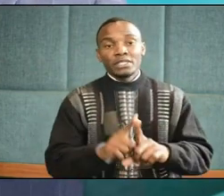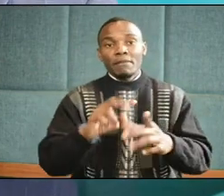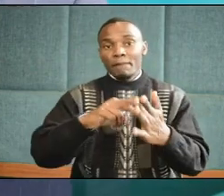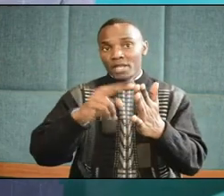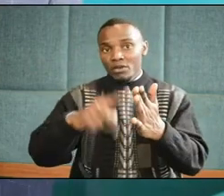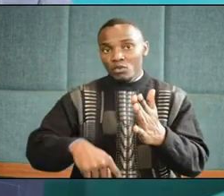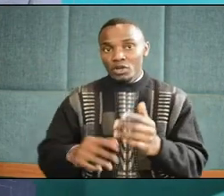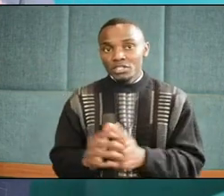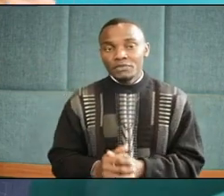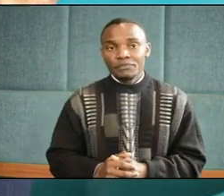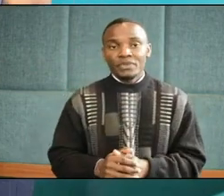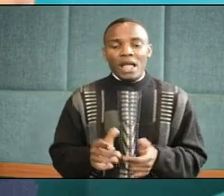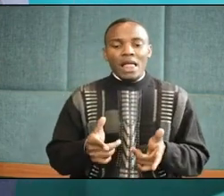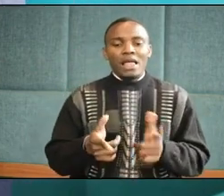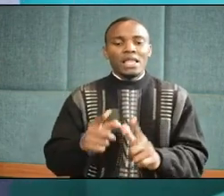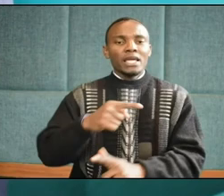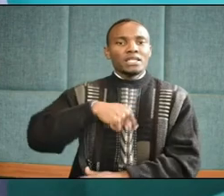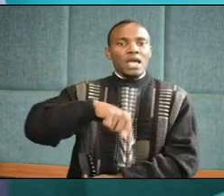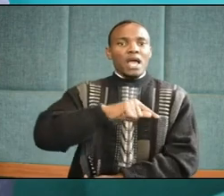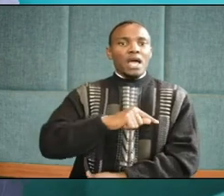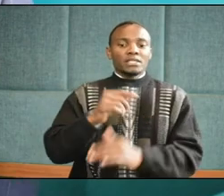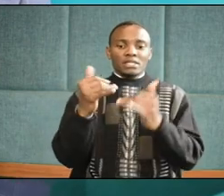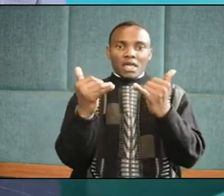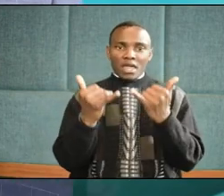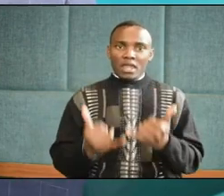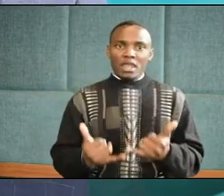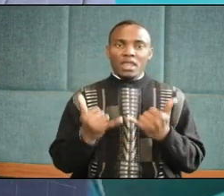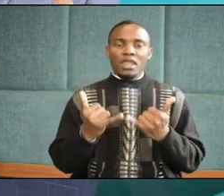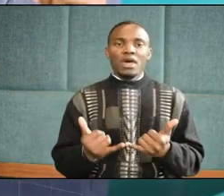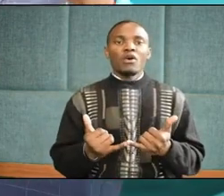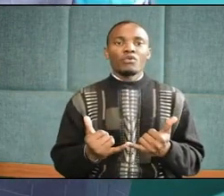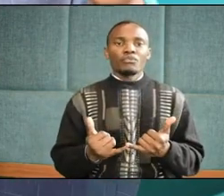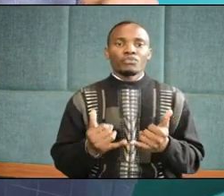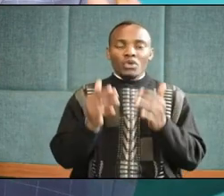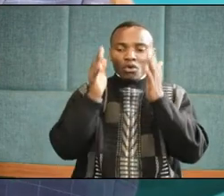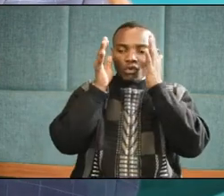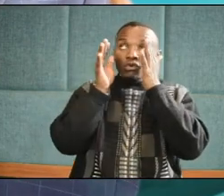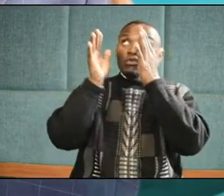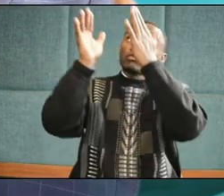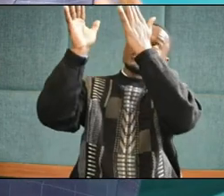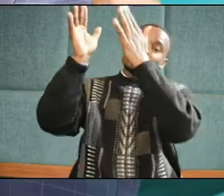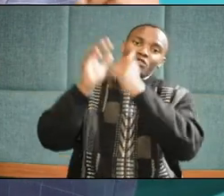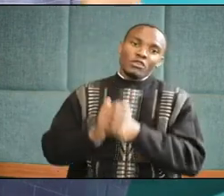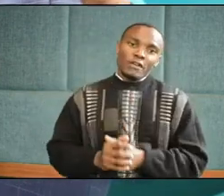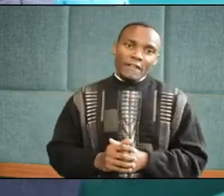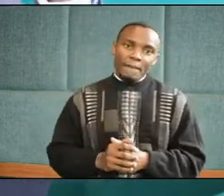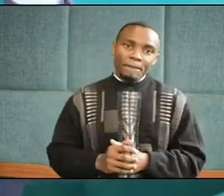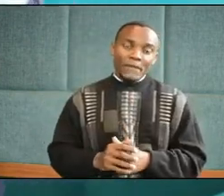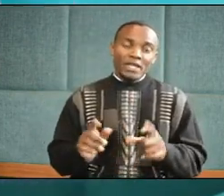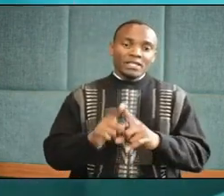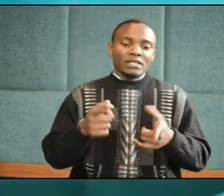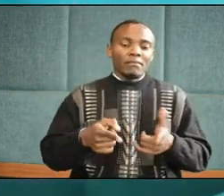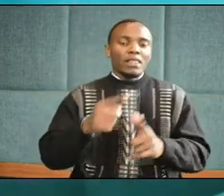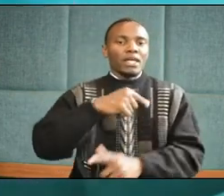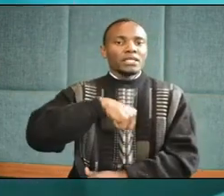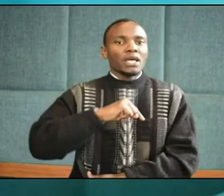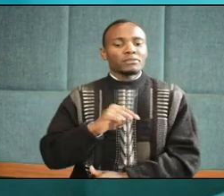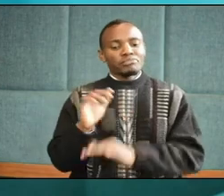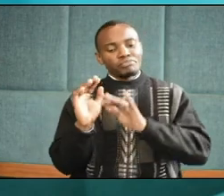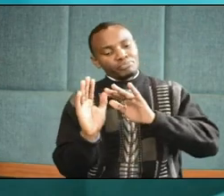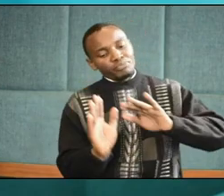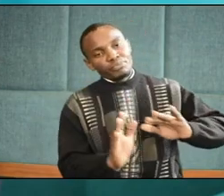therefore, let us now turn to God. Let us